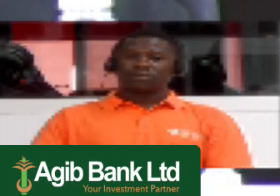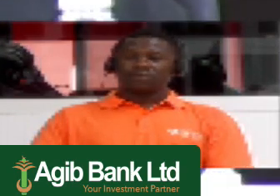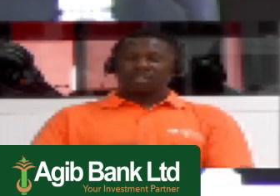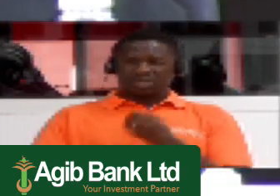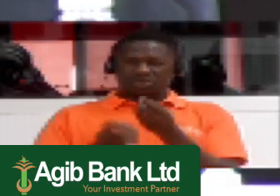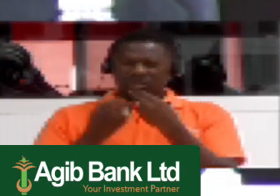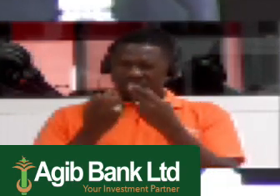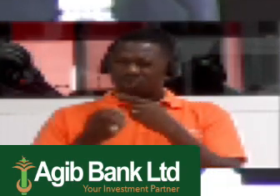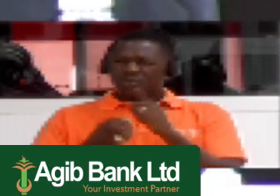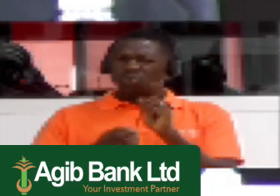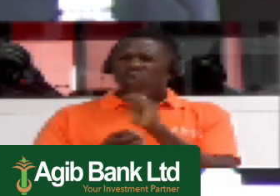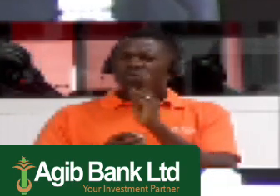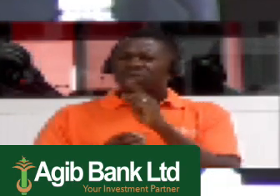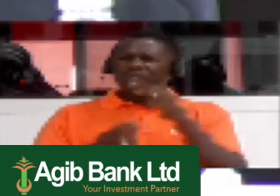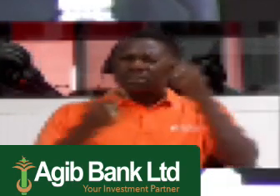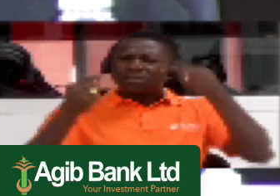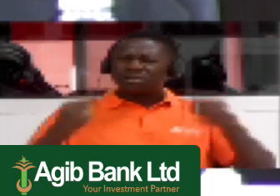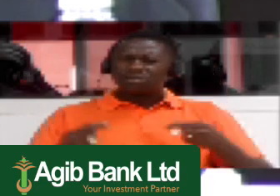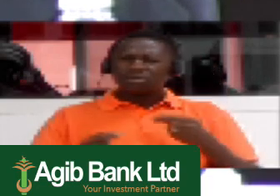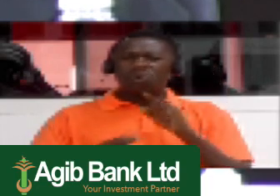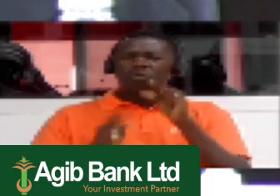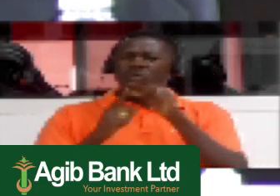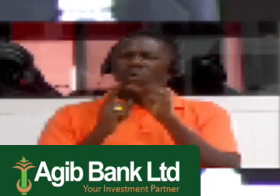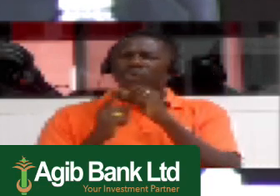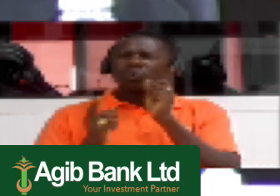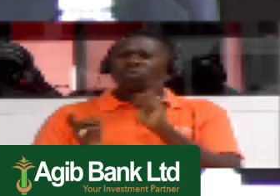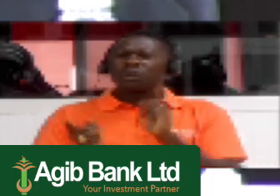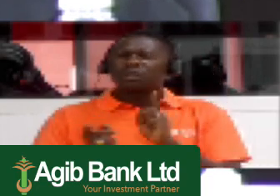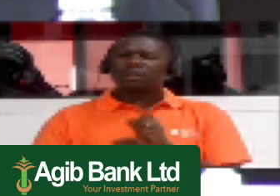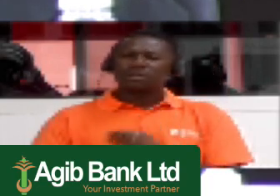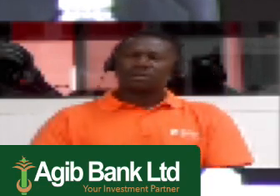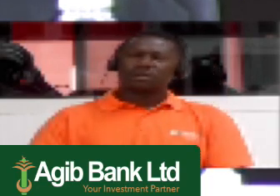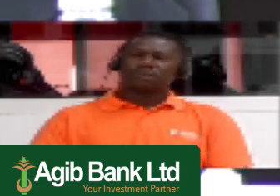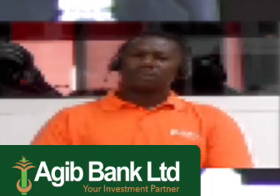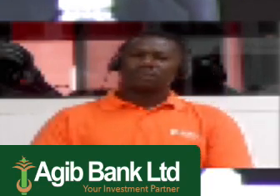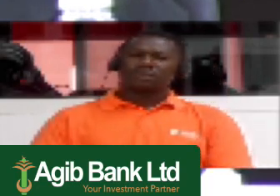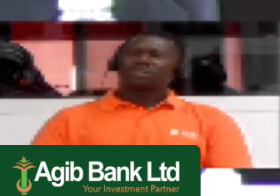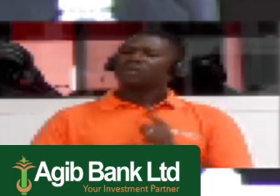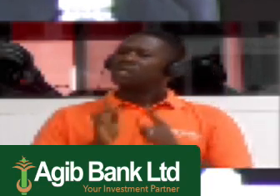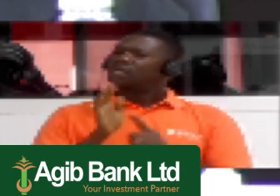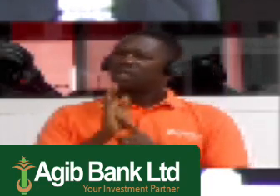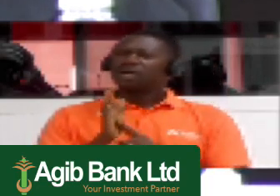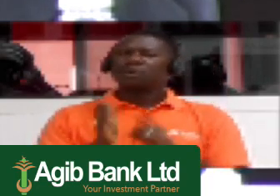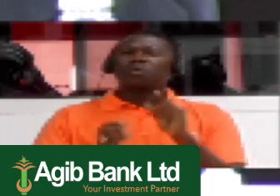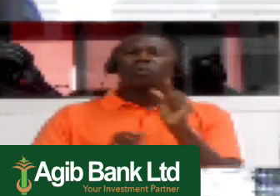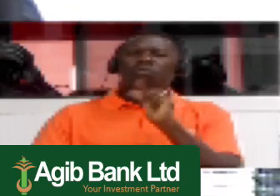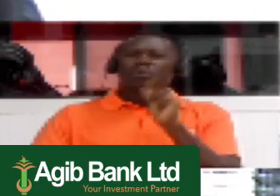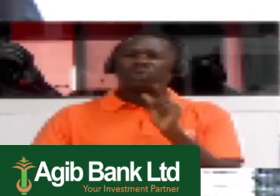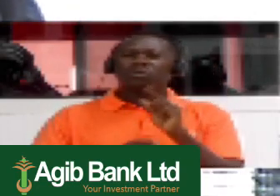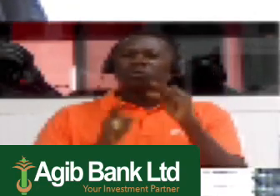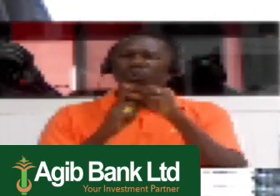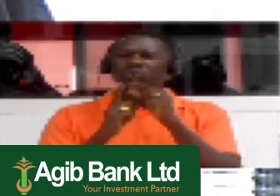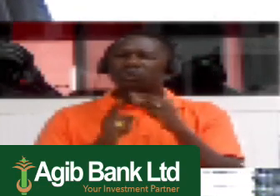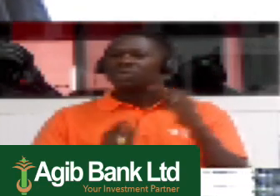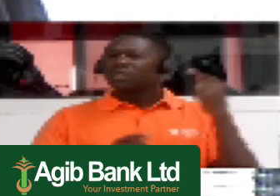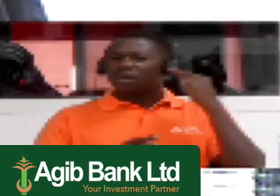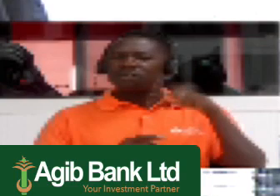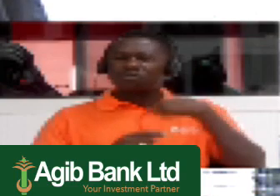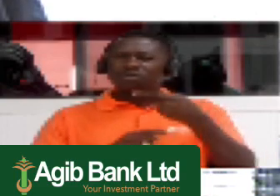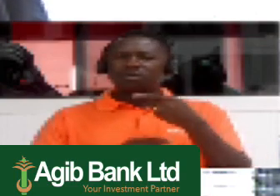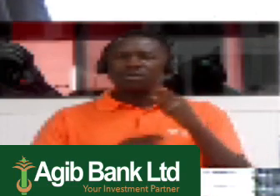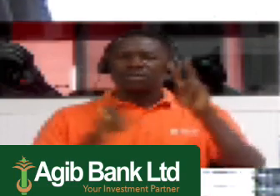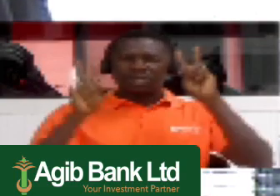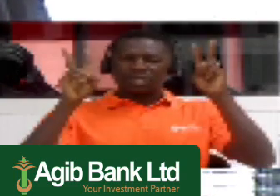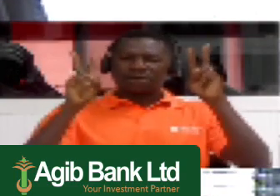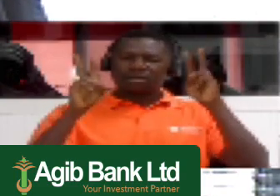Ako si oto senandi ka fo kuma kan jumalu lemu walti e kamenu foten ka kamenu moy Yaya Jamme bu.